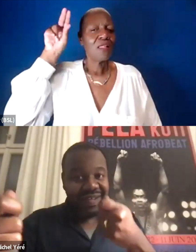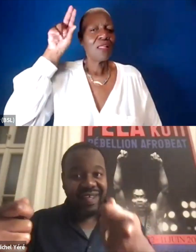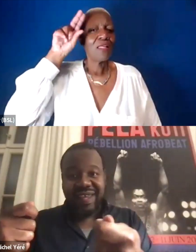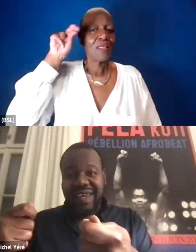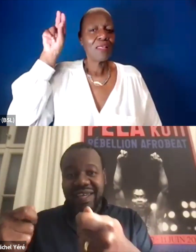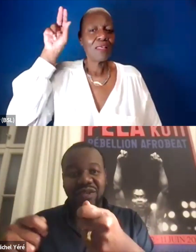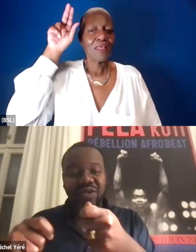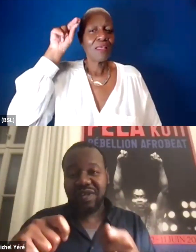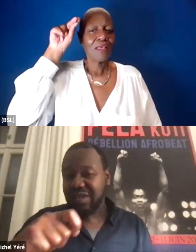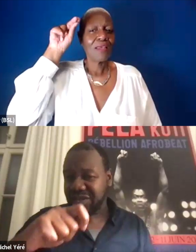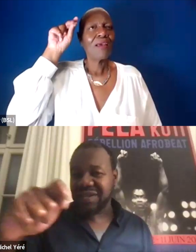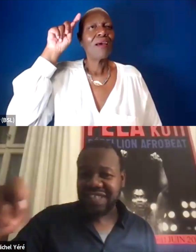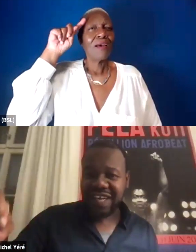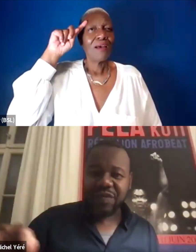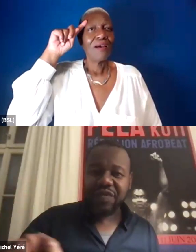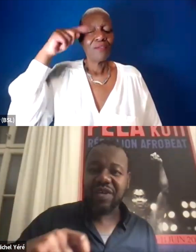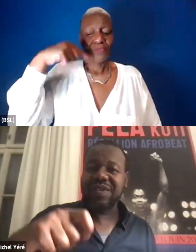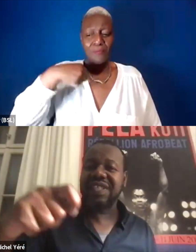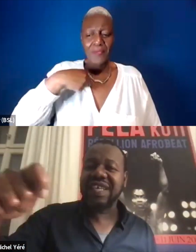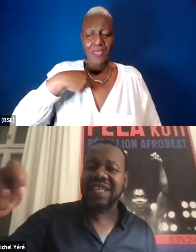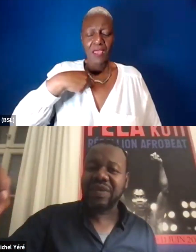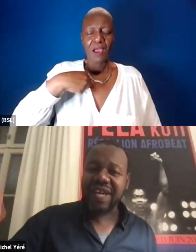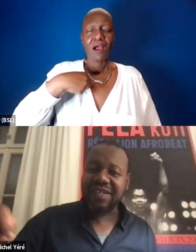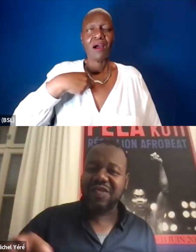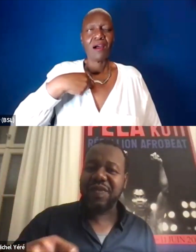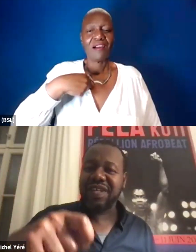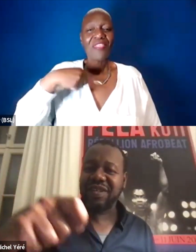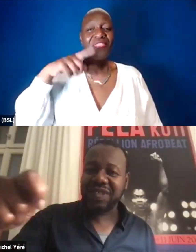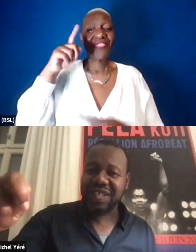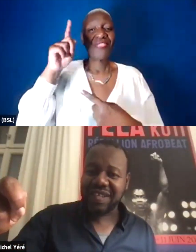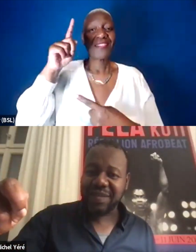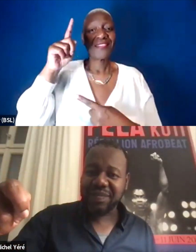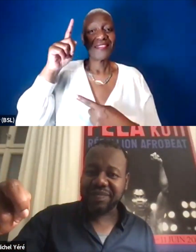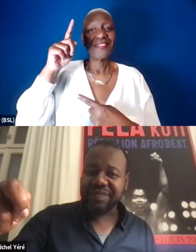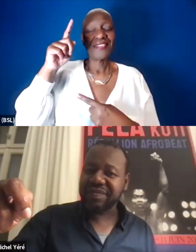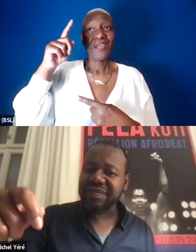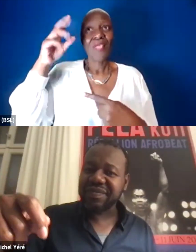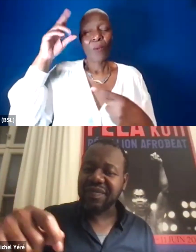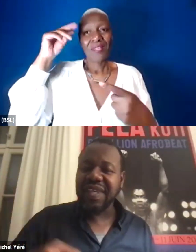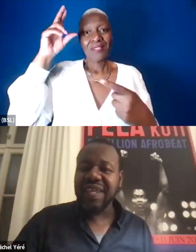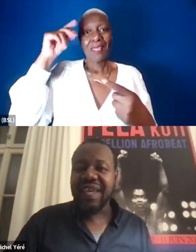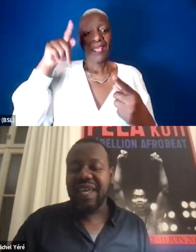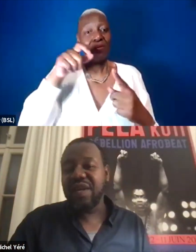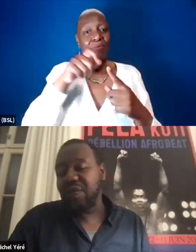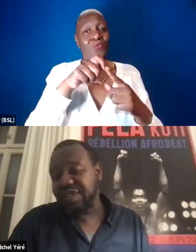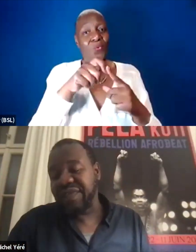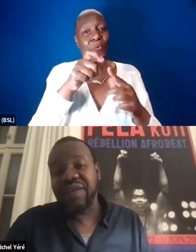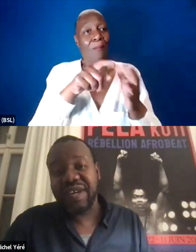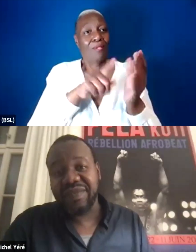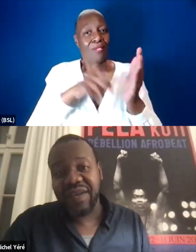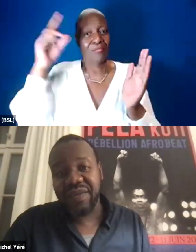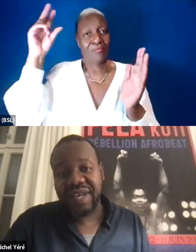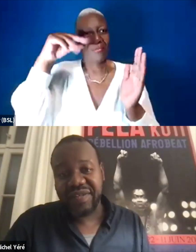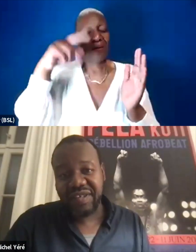speak, and it took a certain time before I could see that they were actually speaking to each other. And it was a